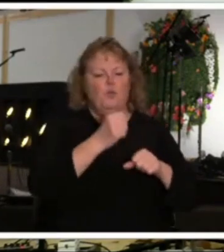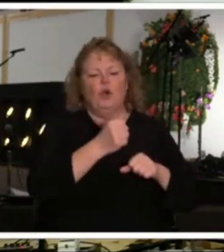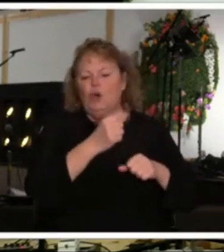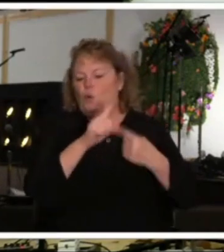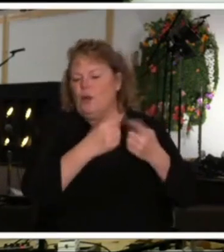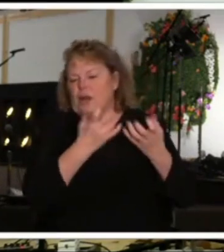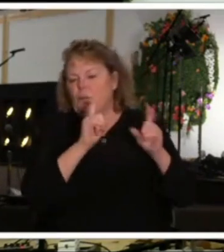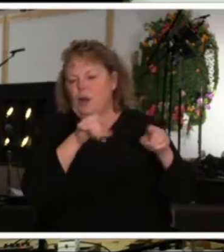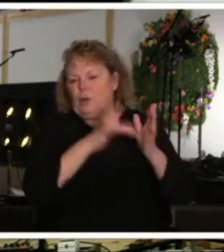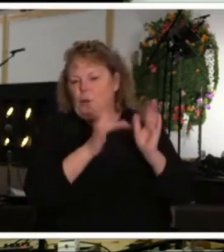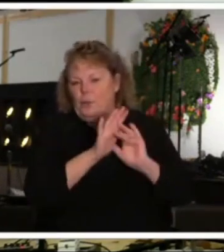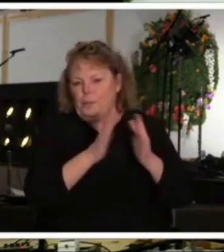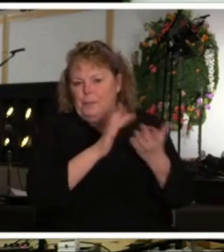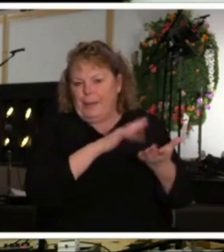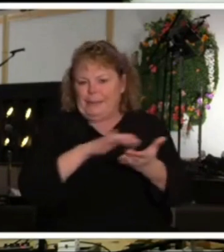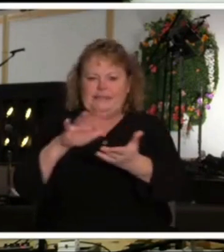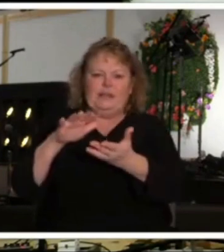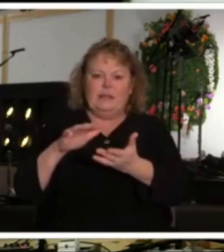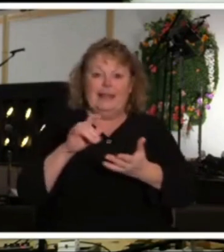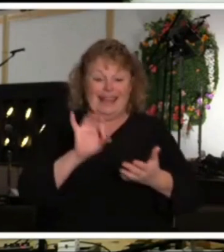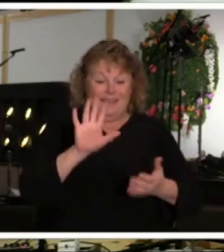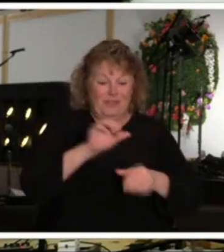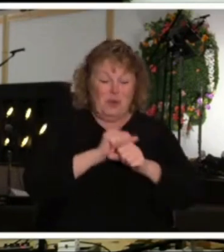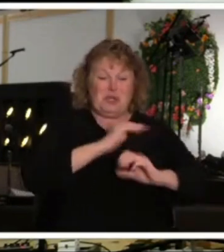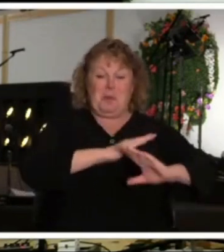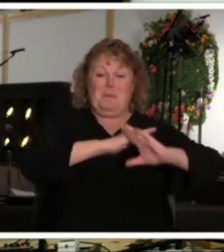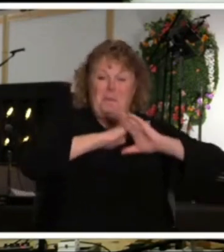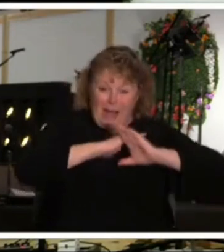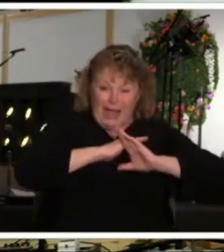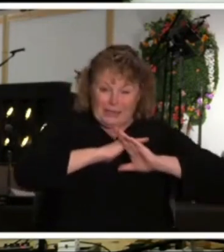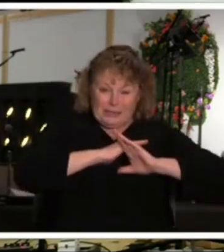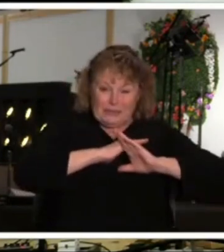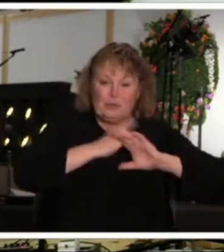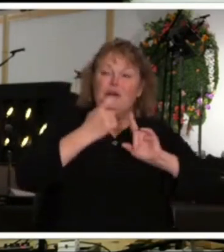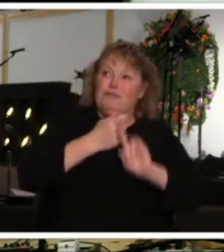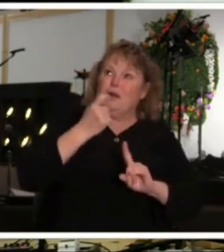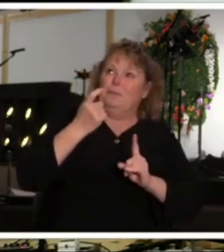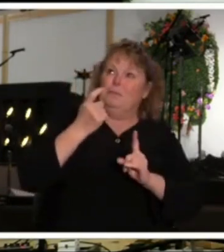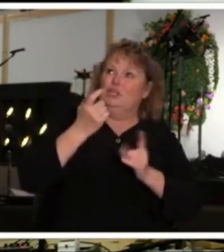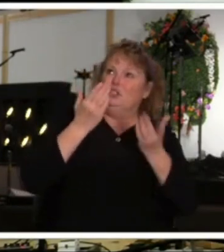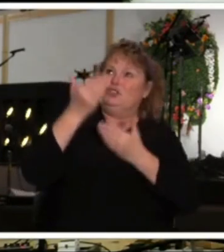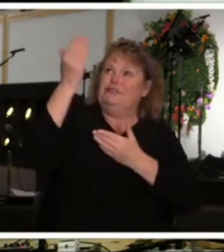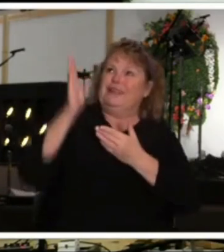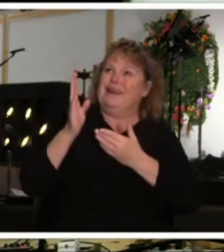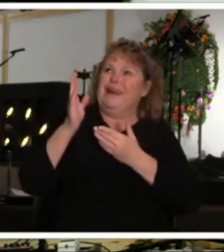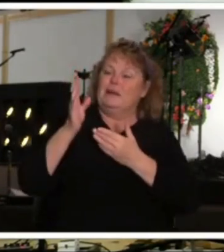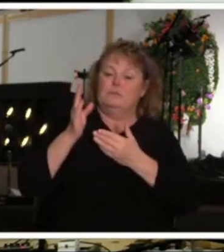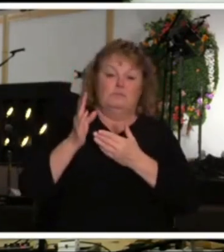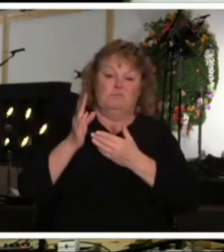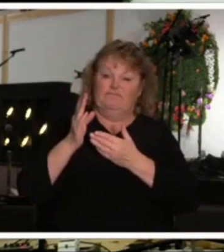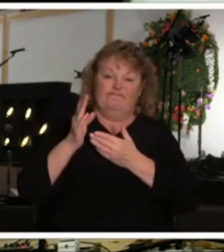do anything that has any spiritual, you can't do anything that will help your spiritual growth, there's probably an issue.